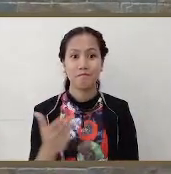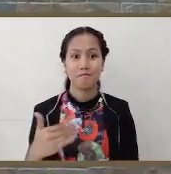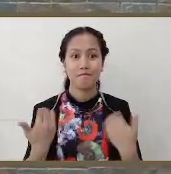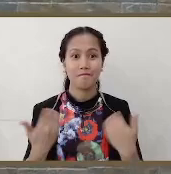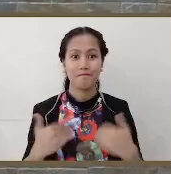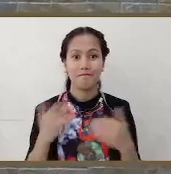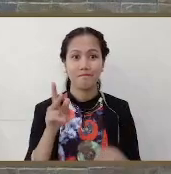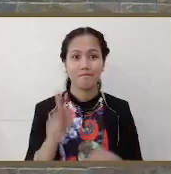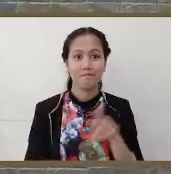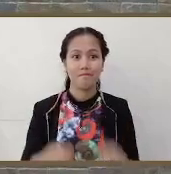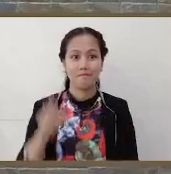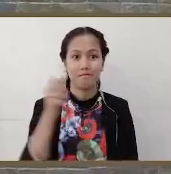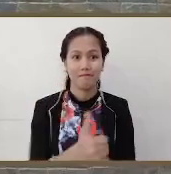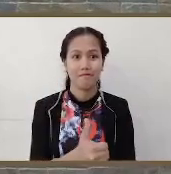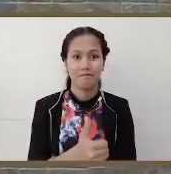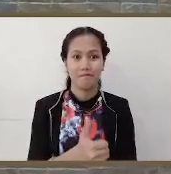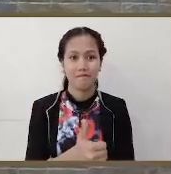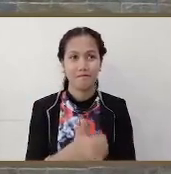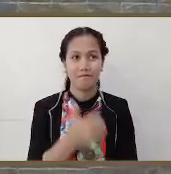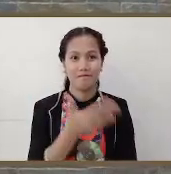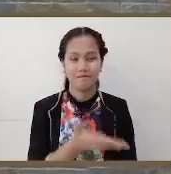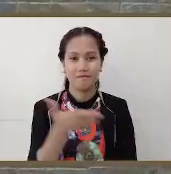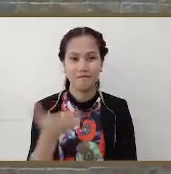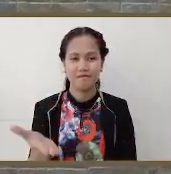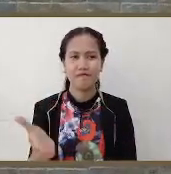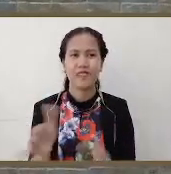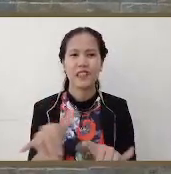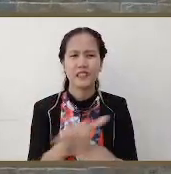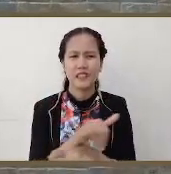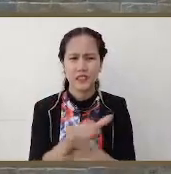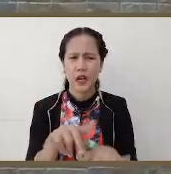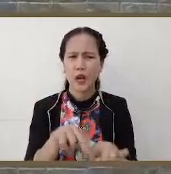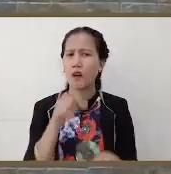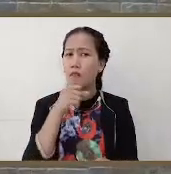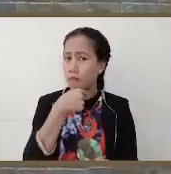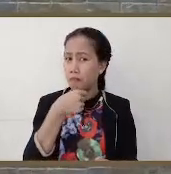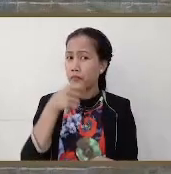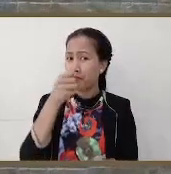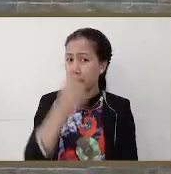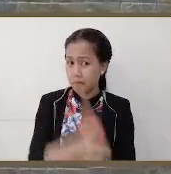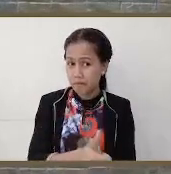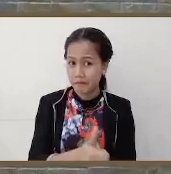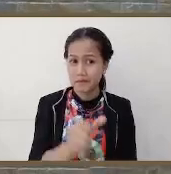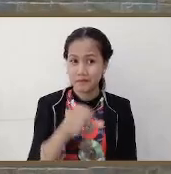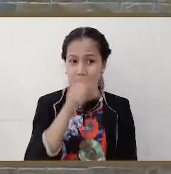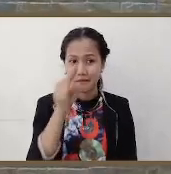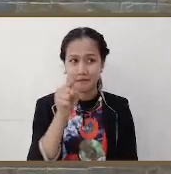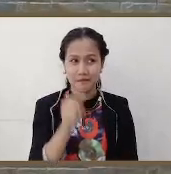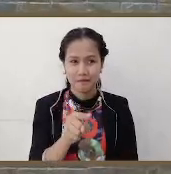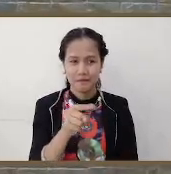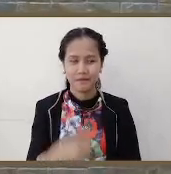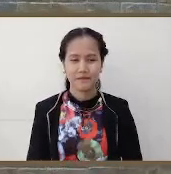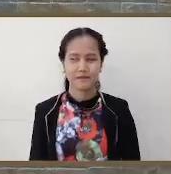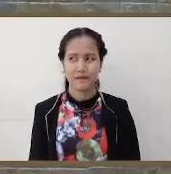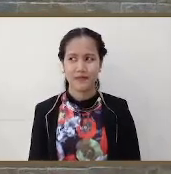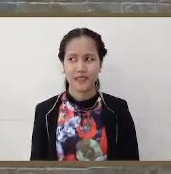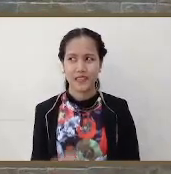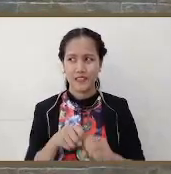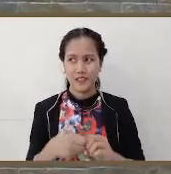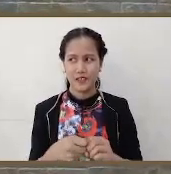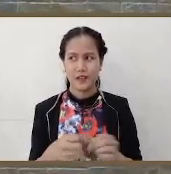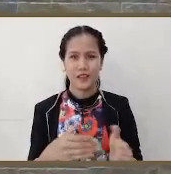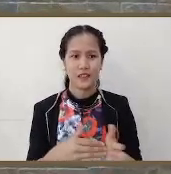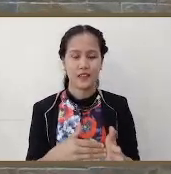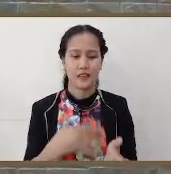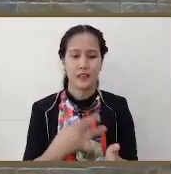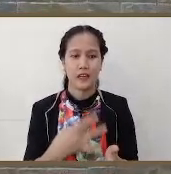believe that? Amen. Alright, the same thing with us adults. Do we believe that? Amen. Amen. Alright, so again, like I said,